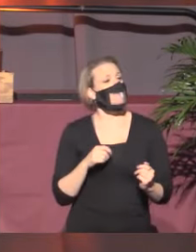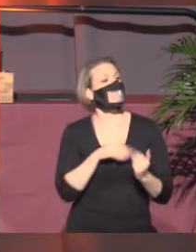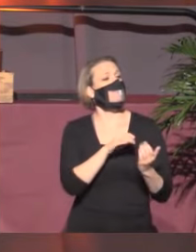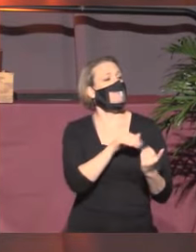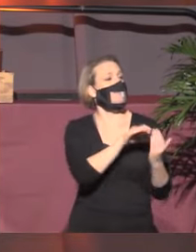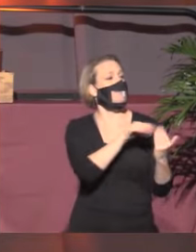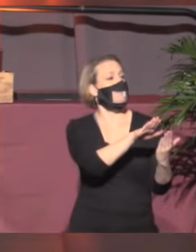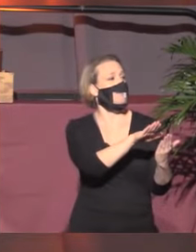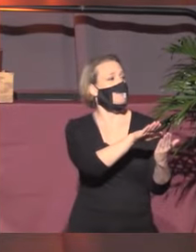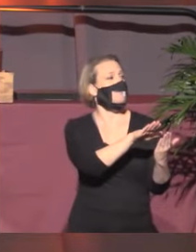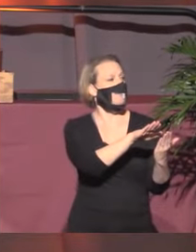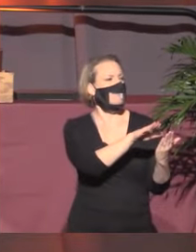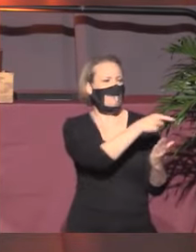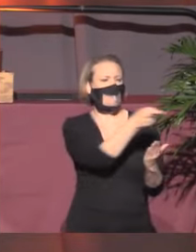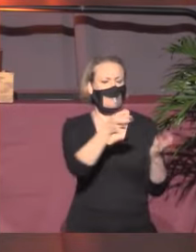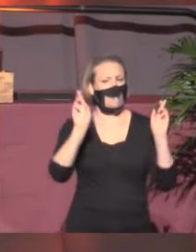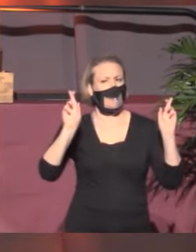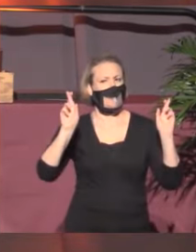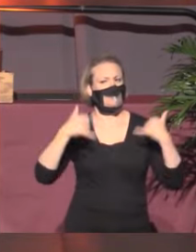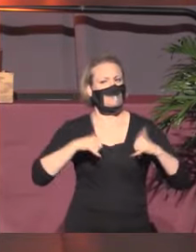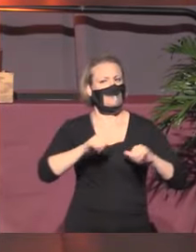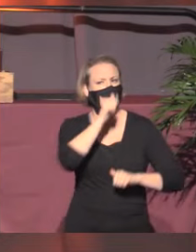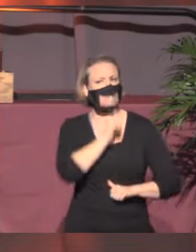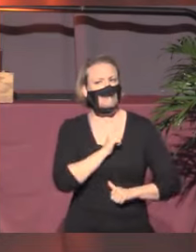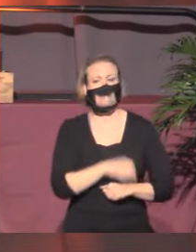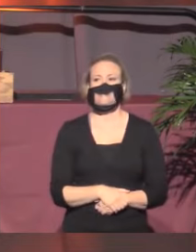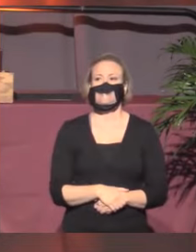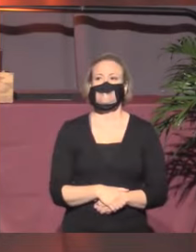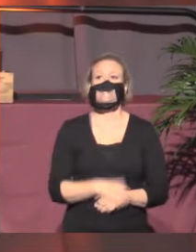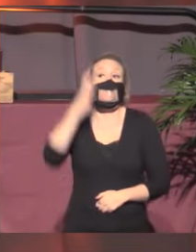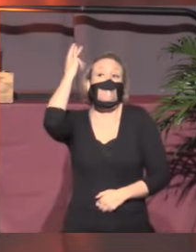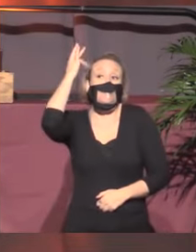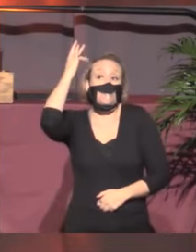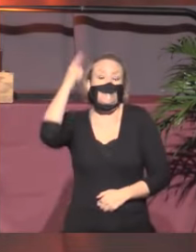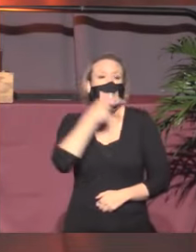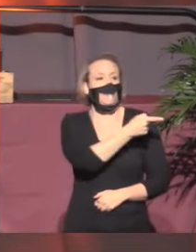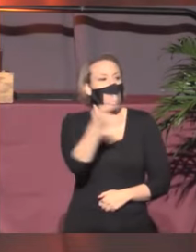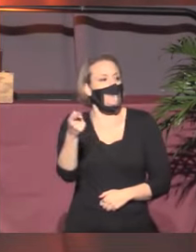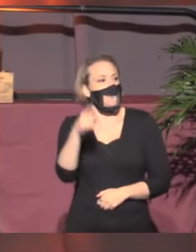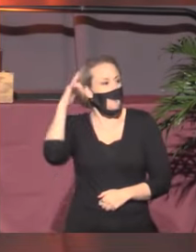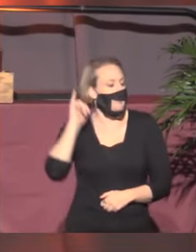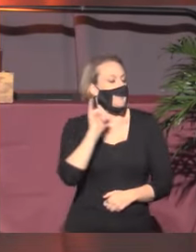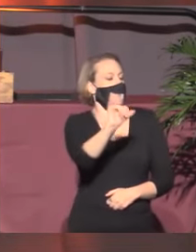you know why? You are forever Hamline Pipers. I congratulate